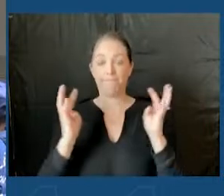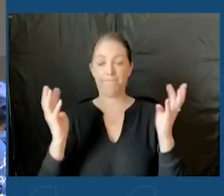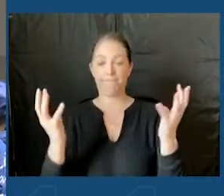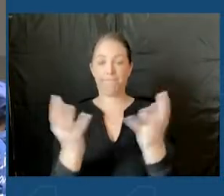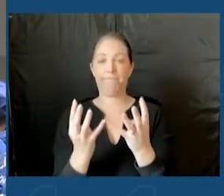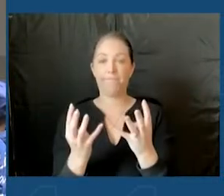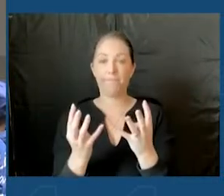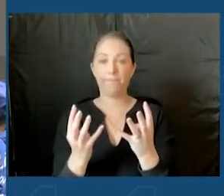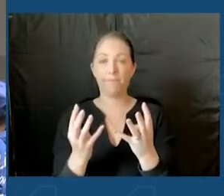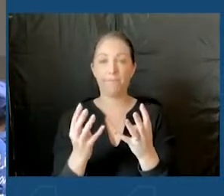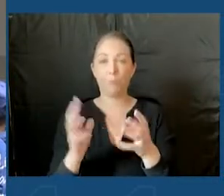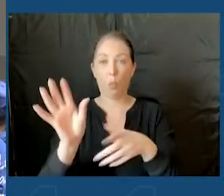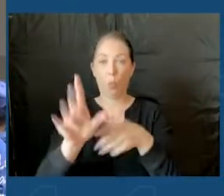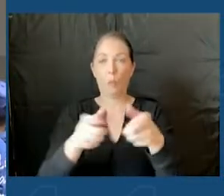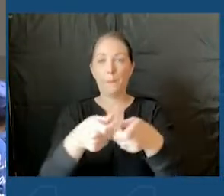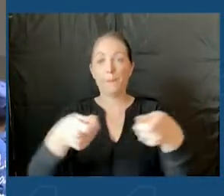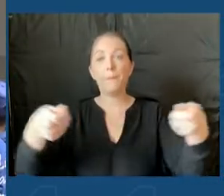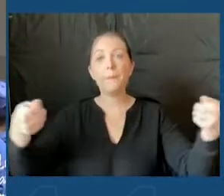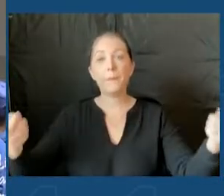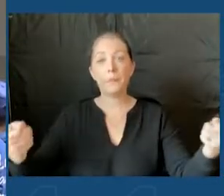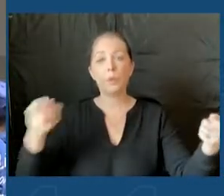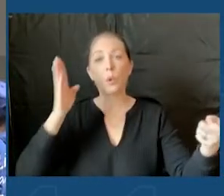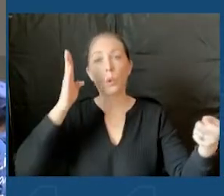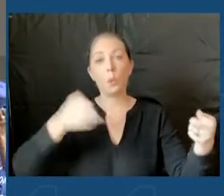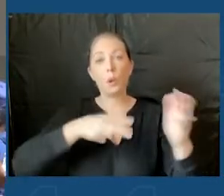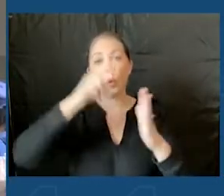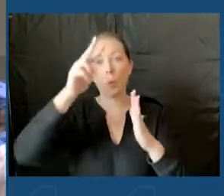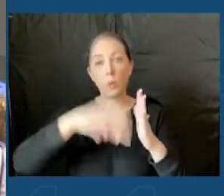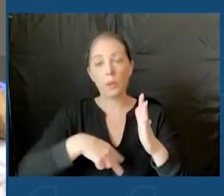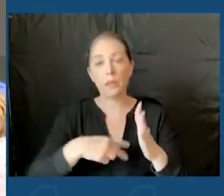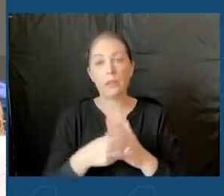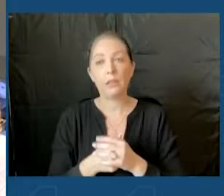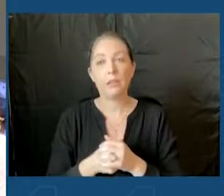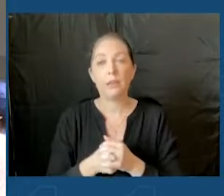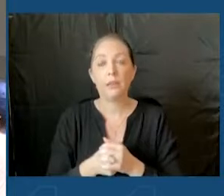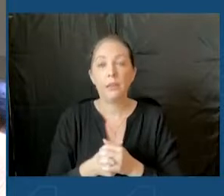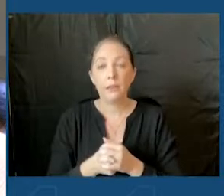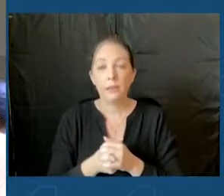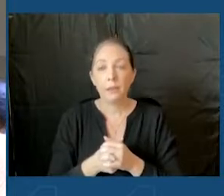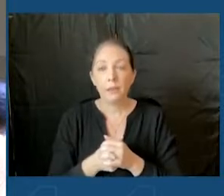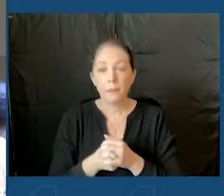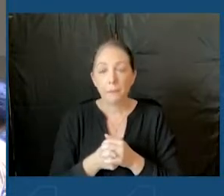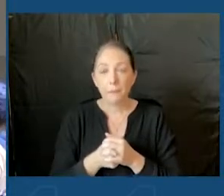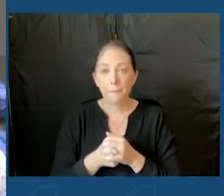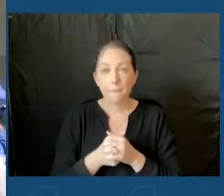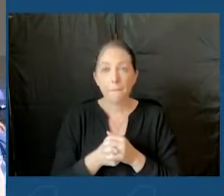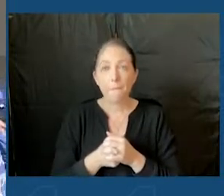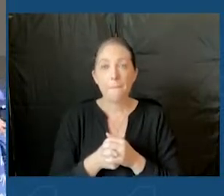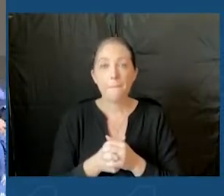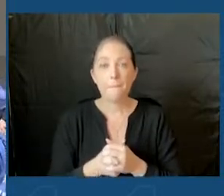ribbon as she reads, and then Dr. Bernard is going to give us the official release.